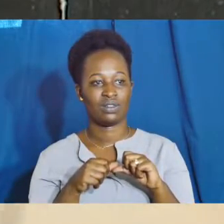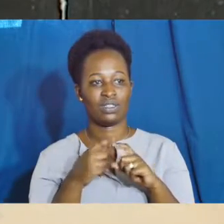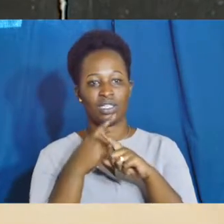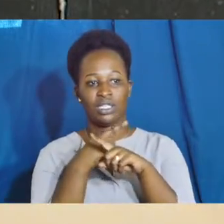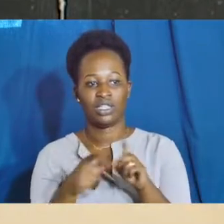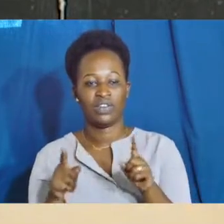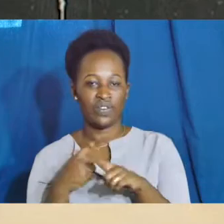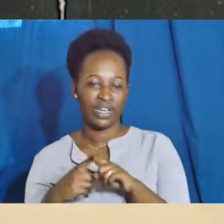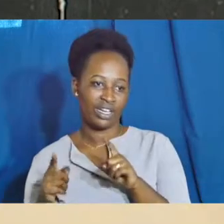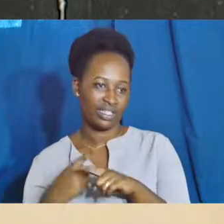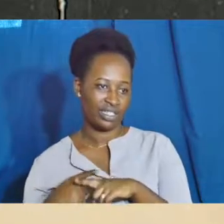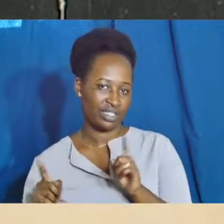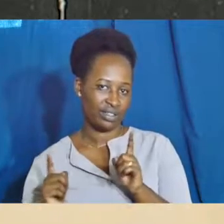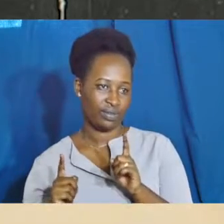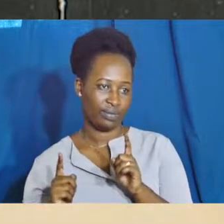different